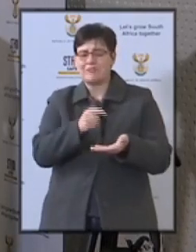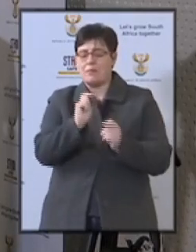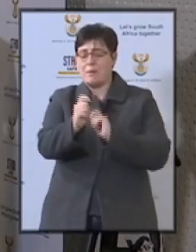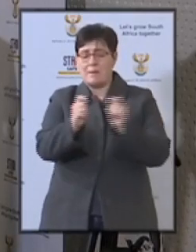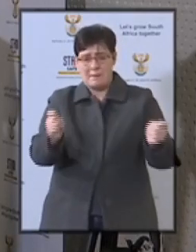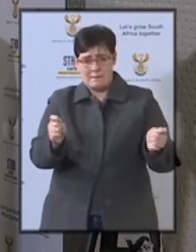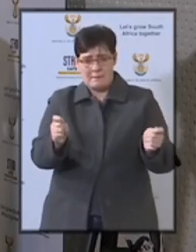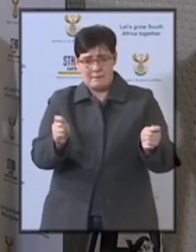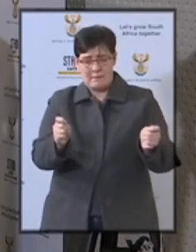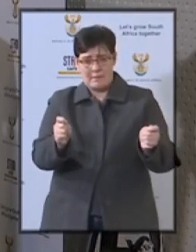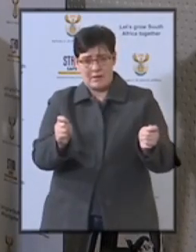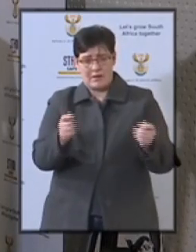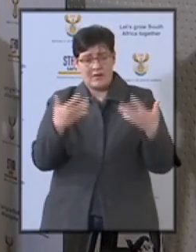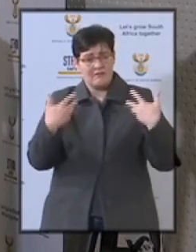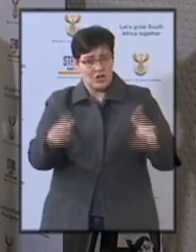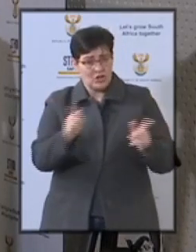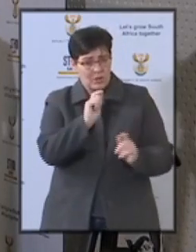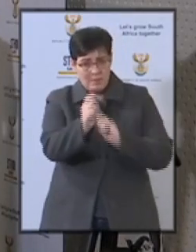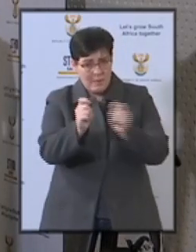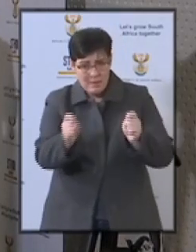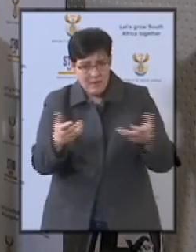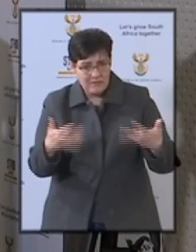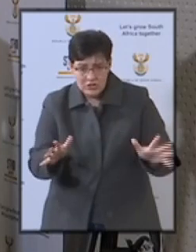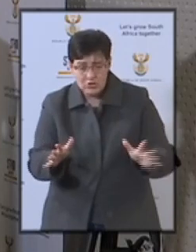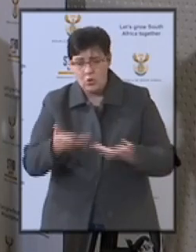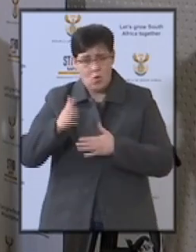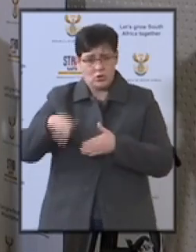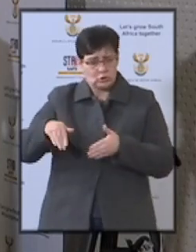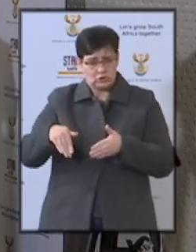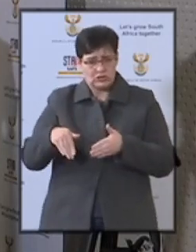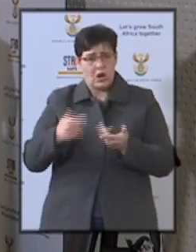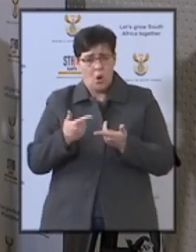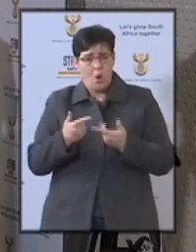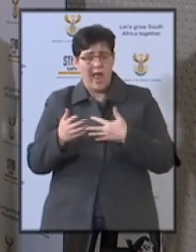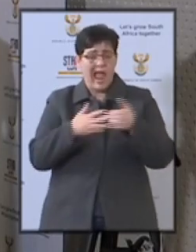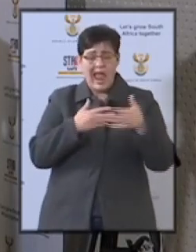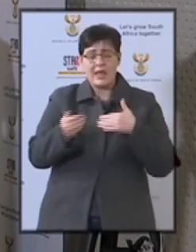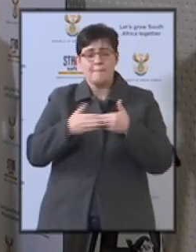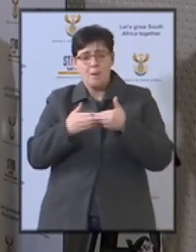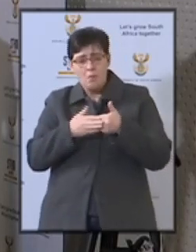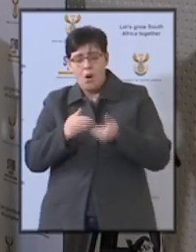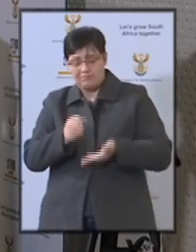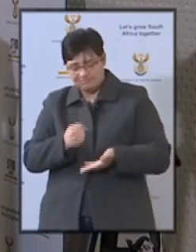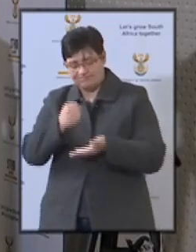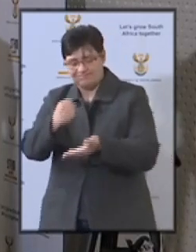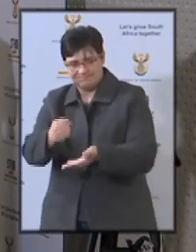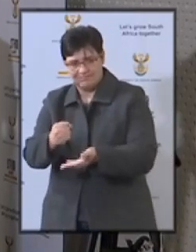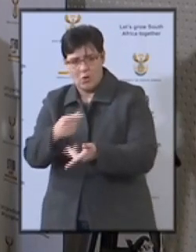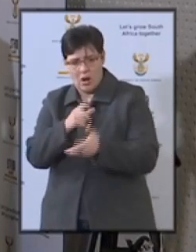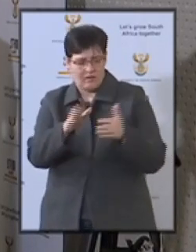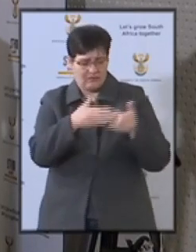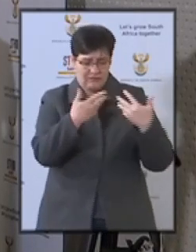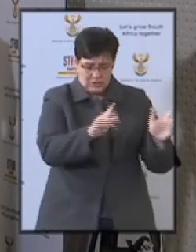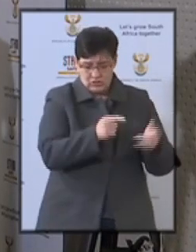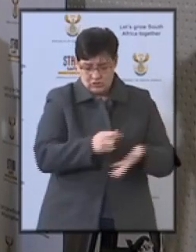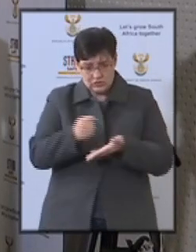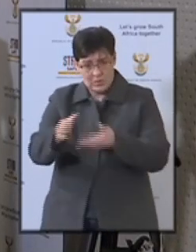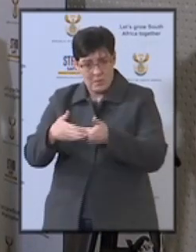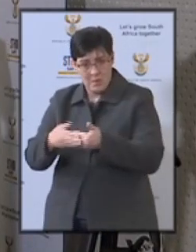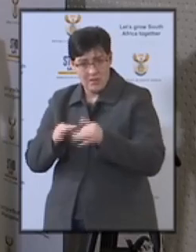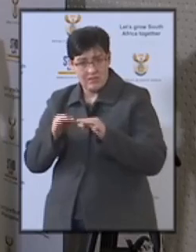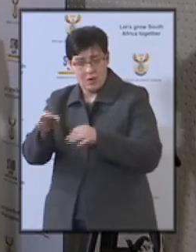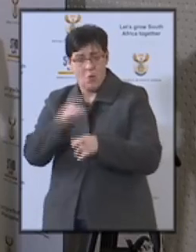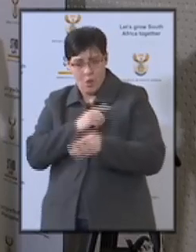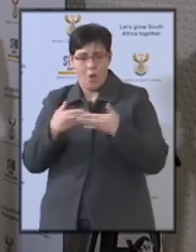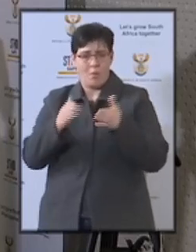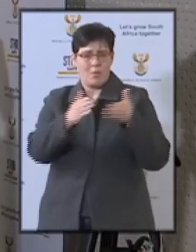the tourist guides been paid out? And any further relief for the tourism sector as we start to reopen? Thank you very